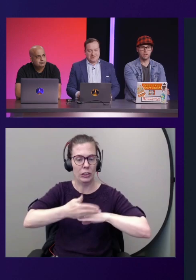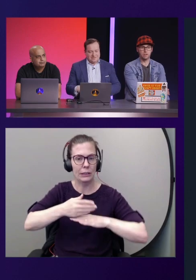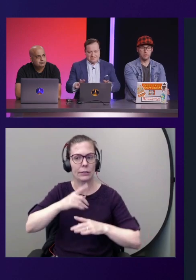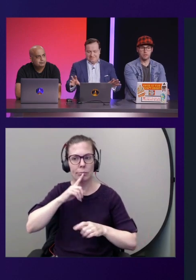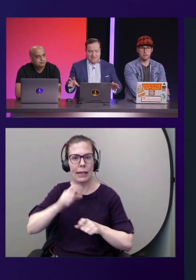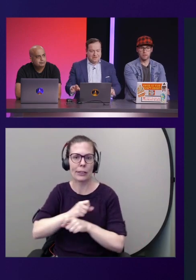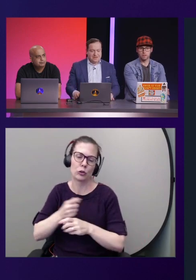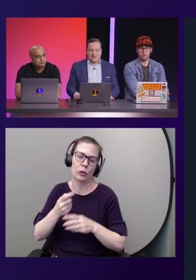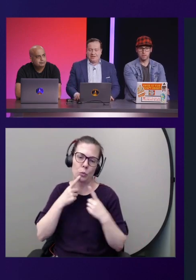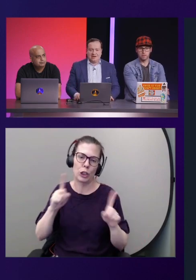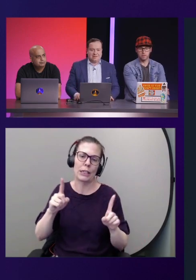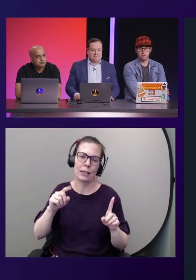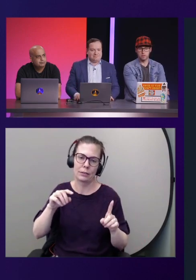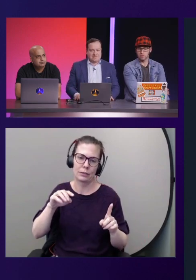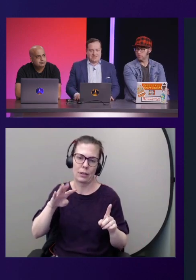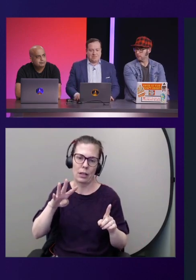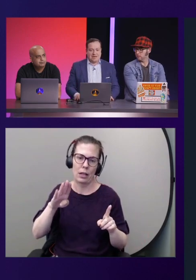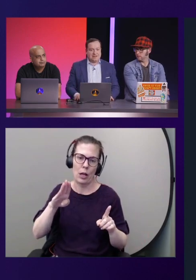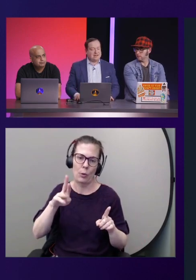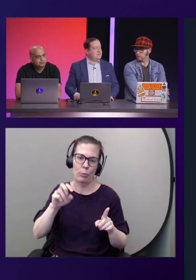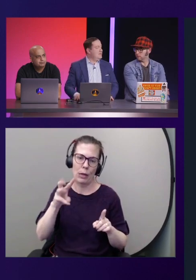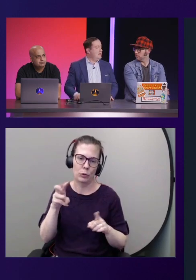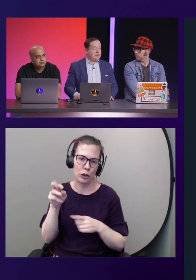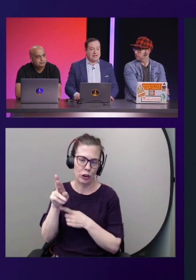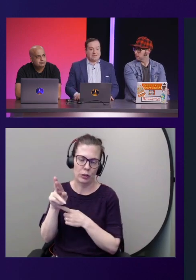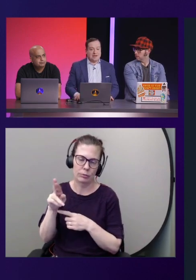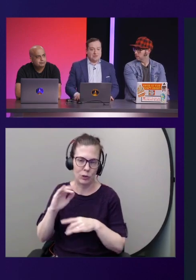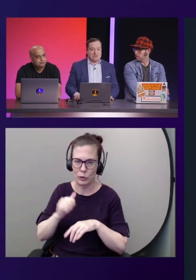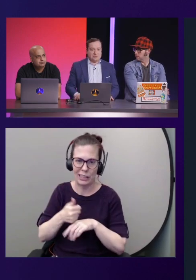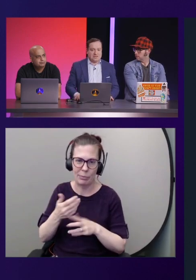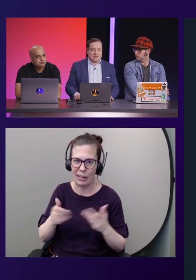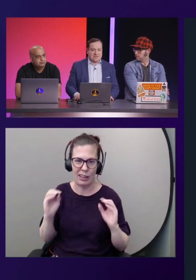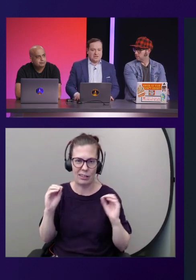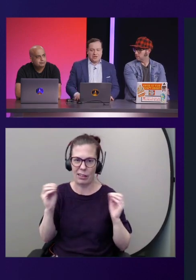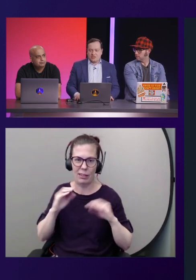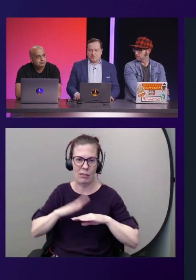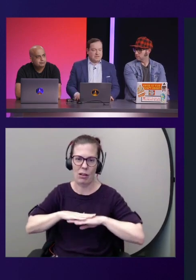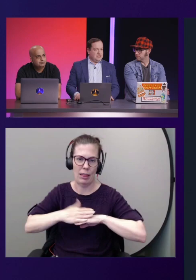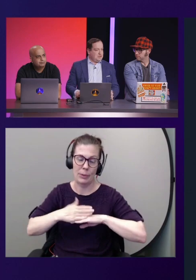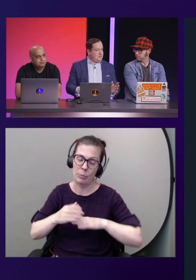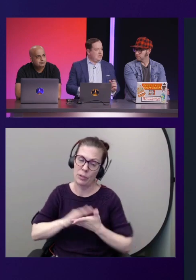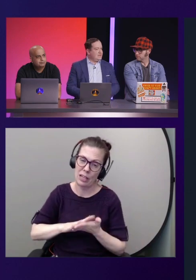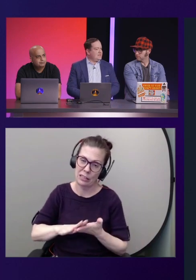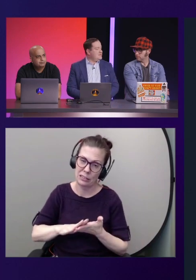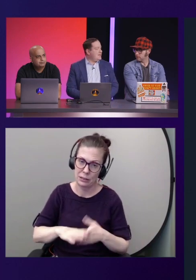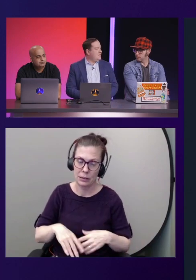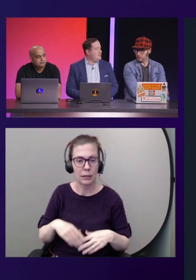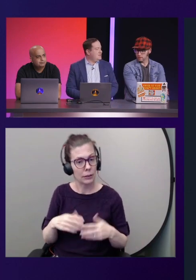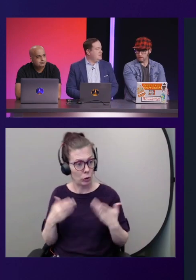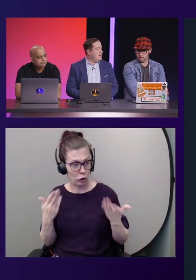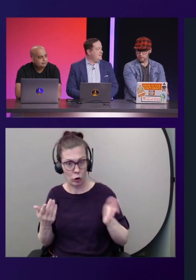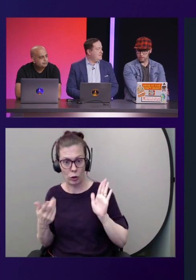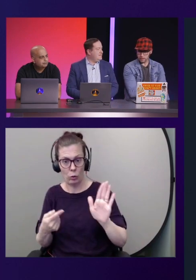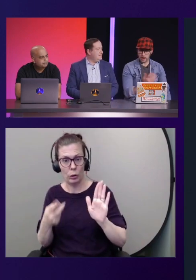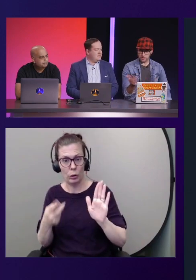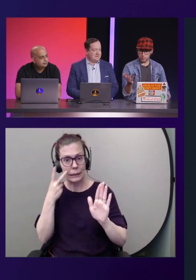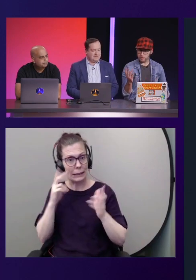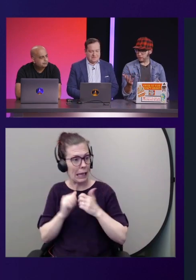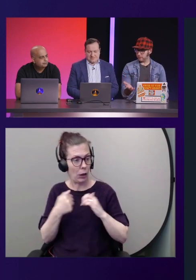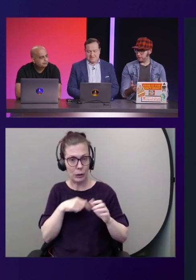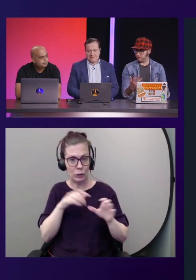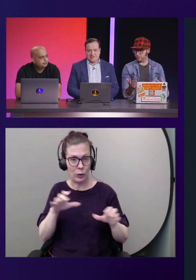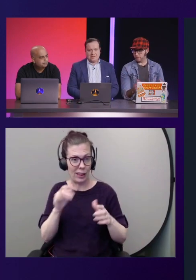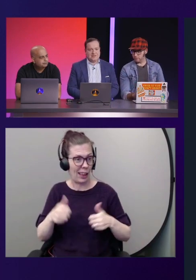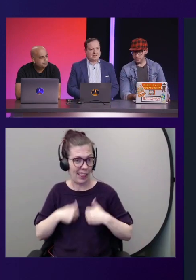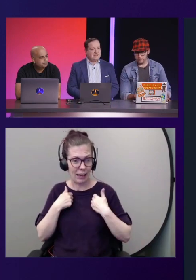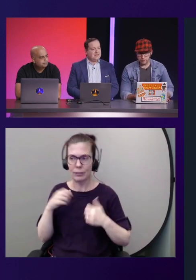So I don't have to, set up anything else on my laptop, which is really nice. So should we take a look and see how we did this live? Yeah, the